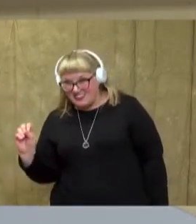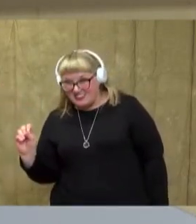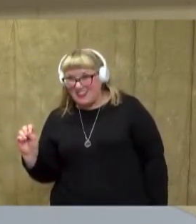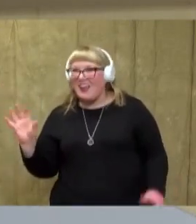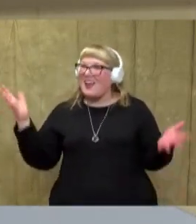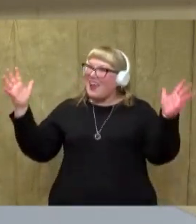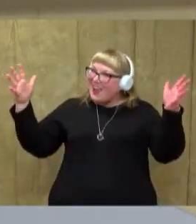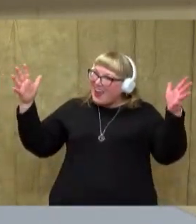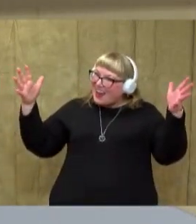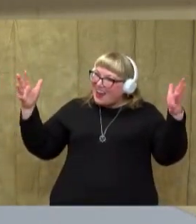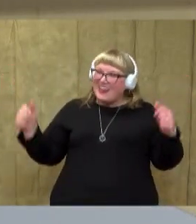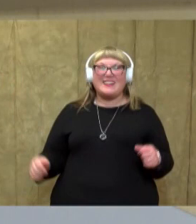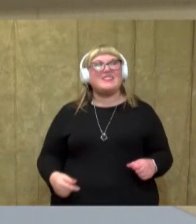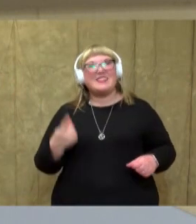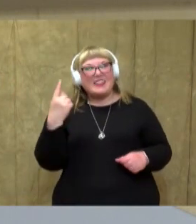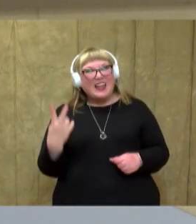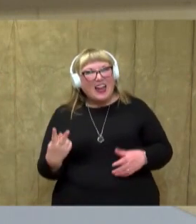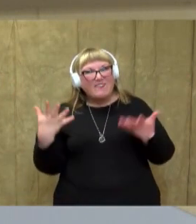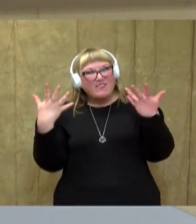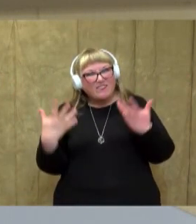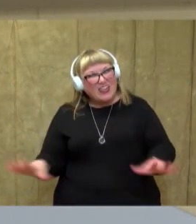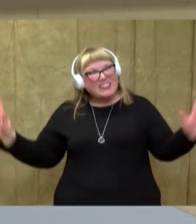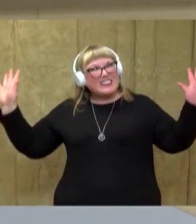50. Yay! We are halfway there.